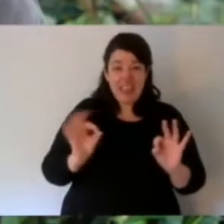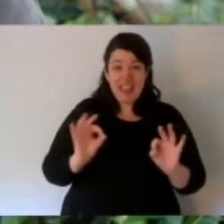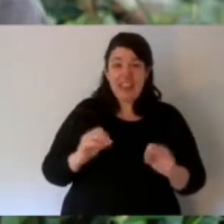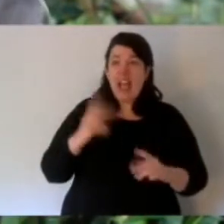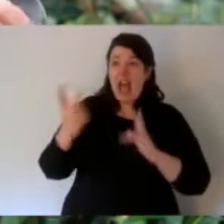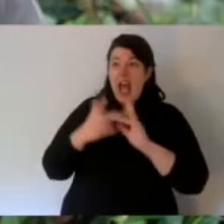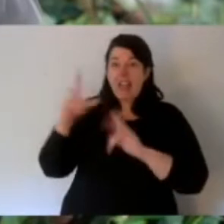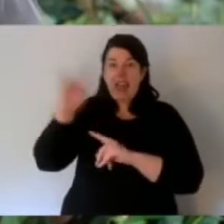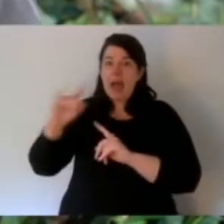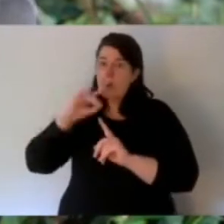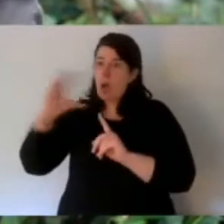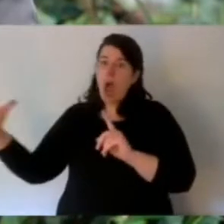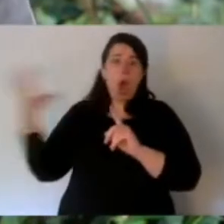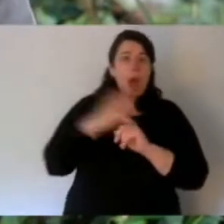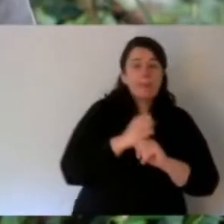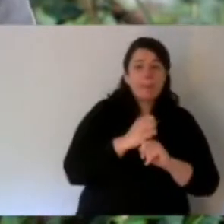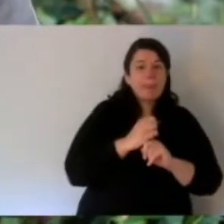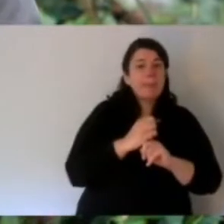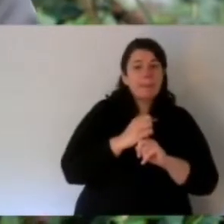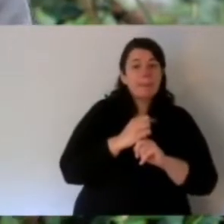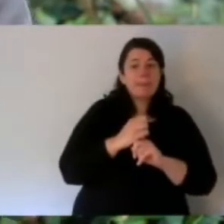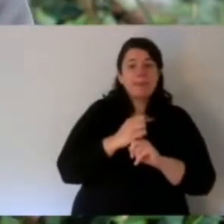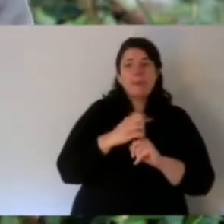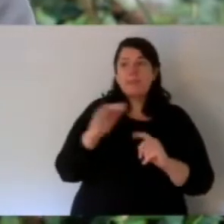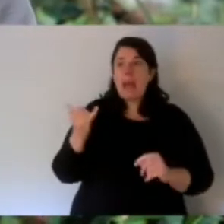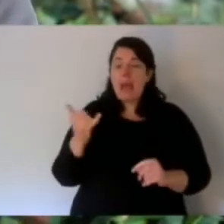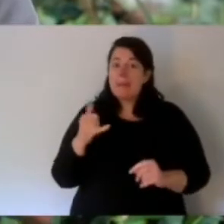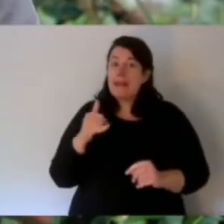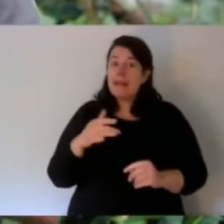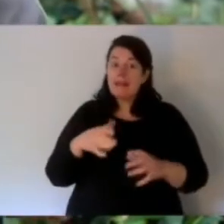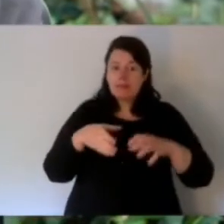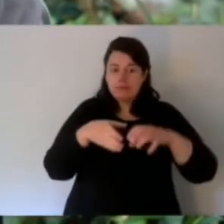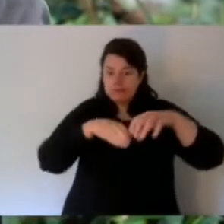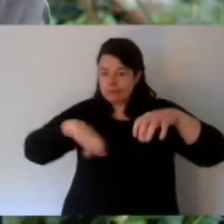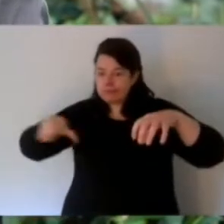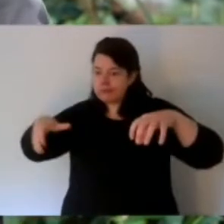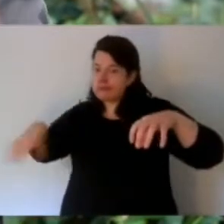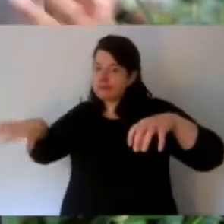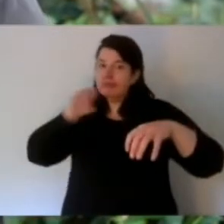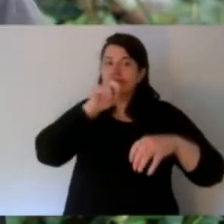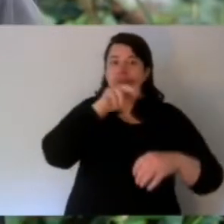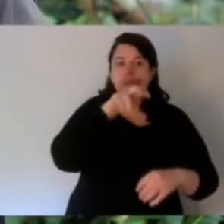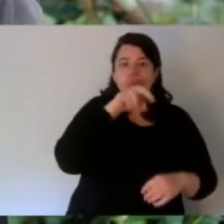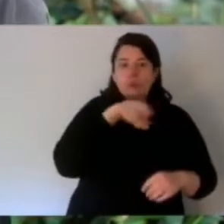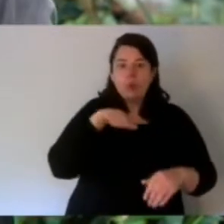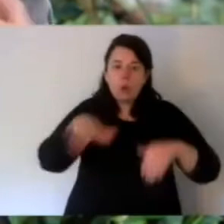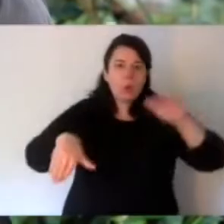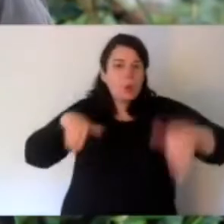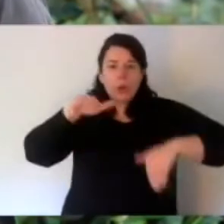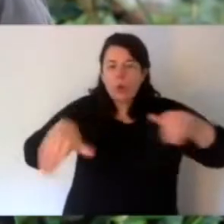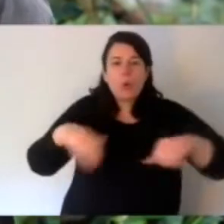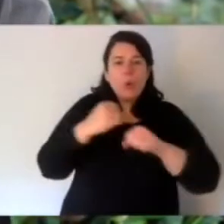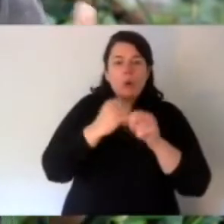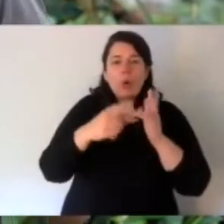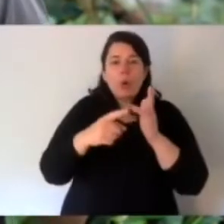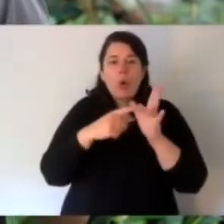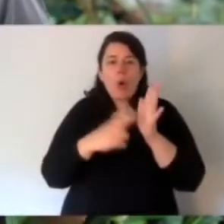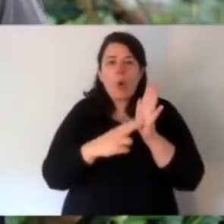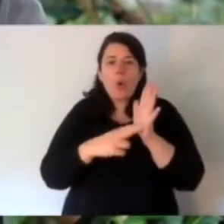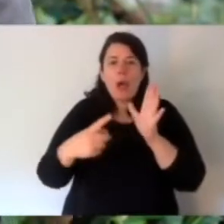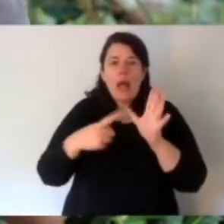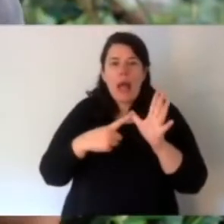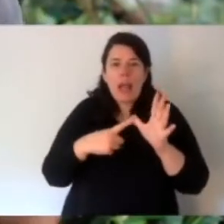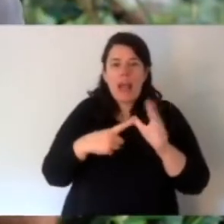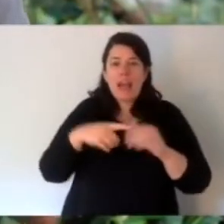it, their threats such as predators, and in the Tawny Frogmouth's case, it could be large pythons, goannas,